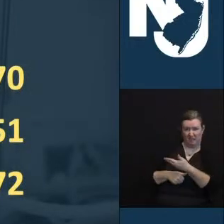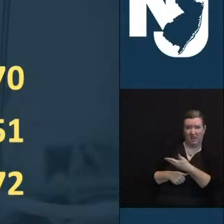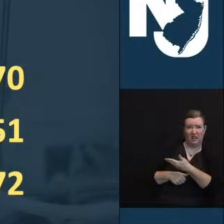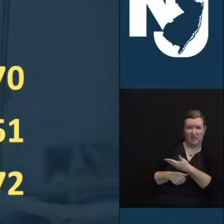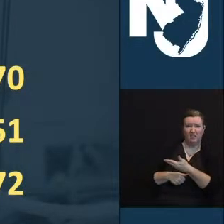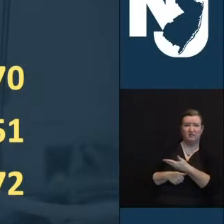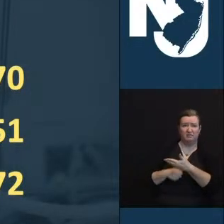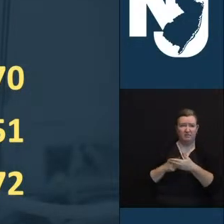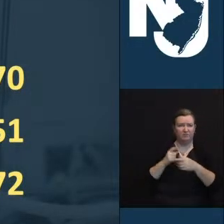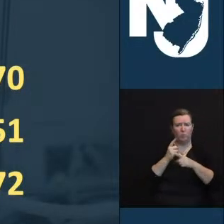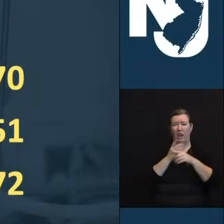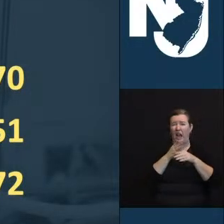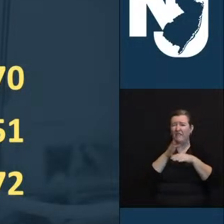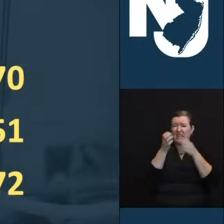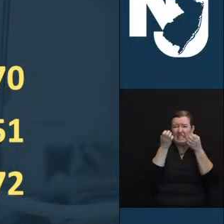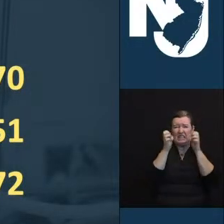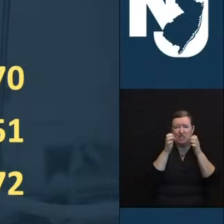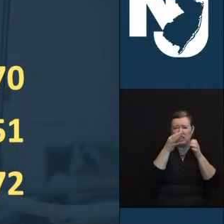On that day,